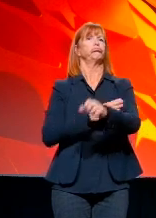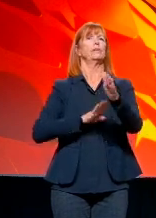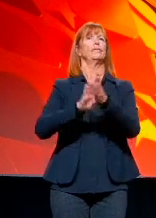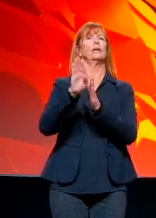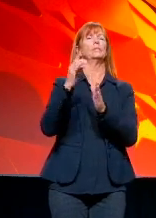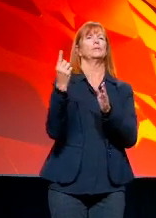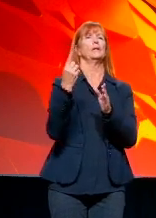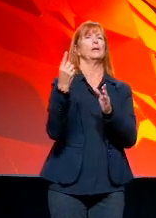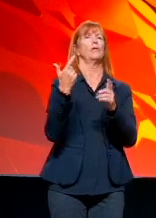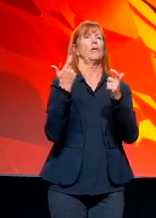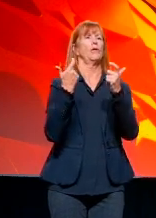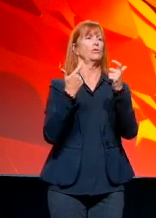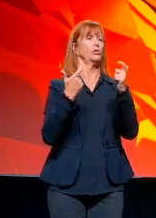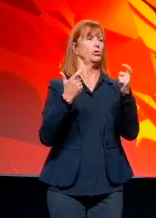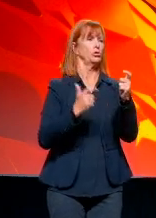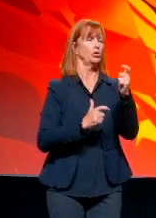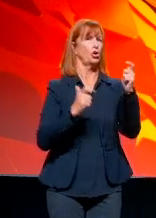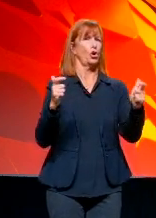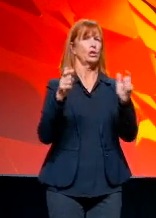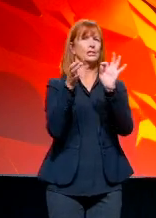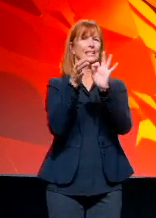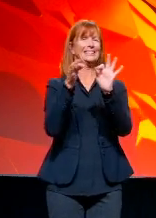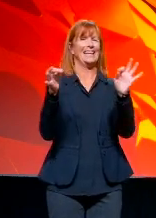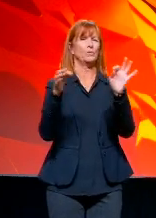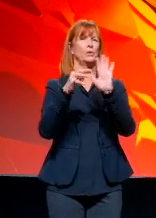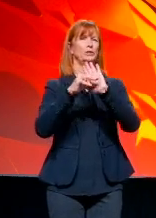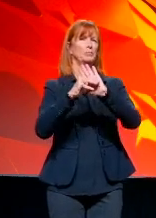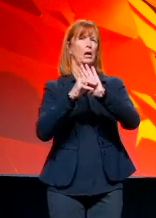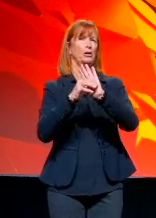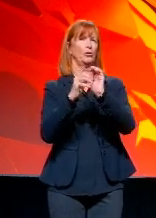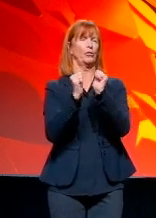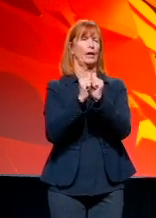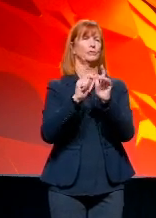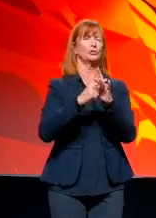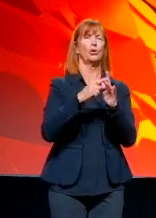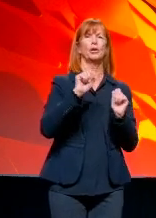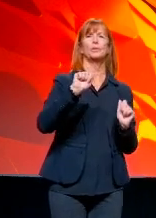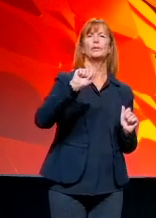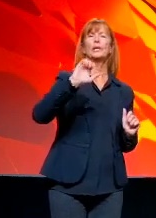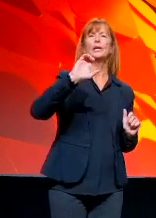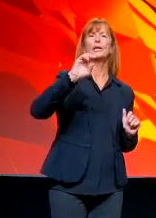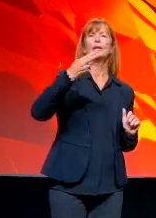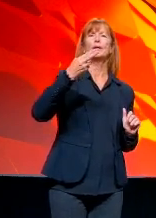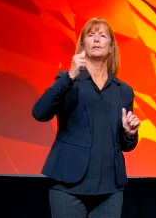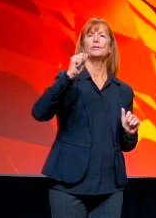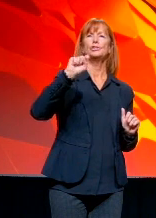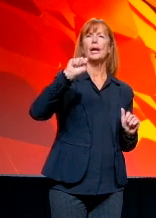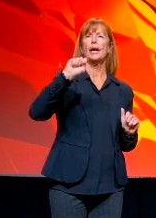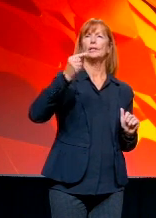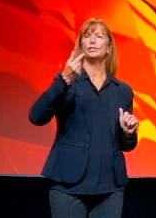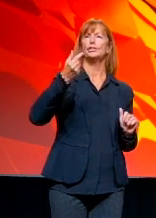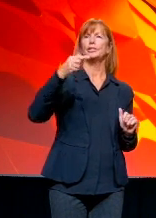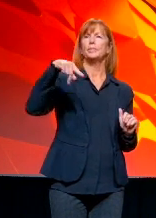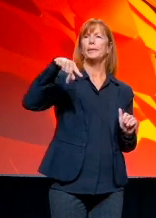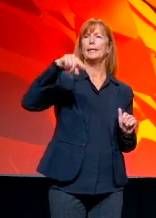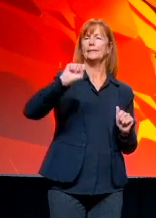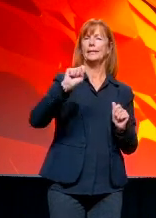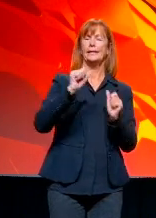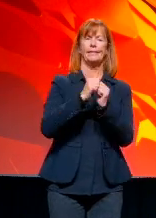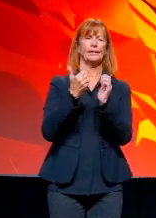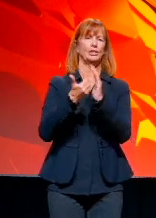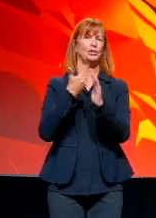a large language model, like so exemplified by ChatGPT, right? So these are a new emerging paradigm of building kind